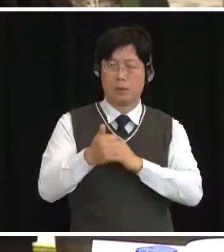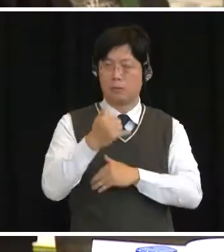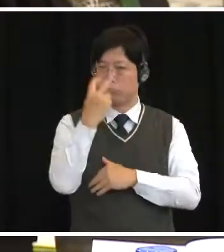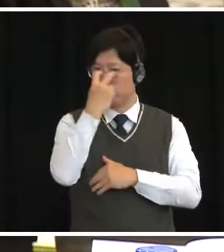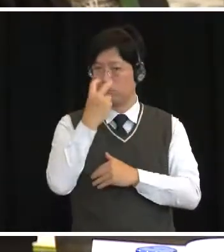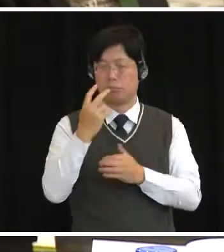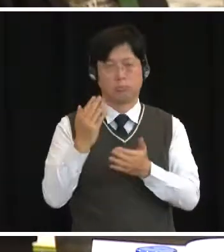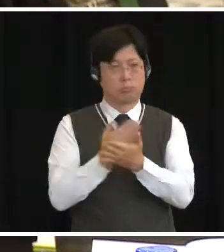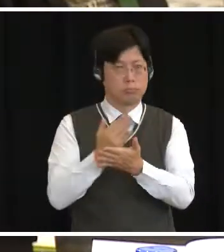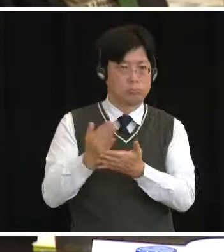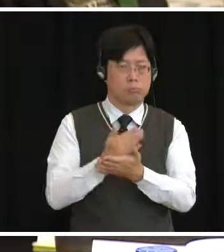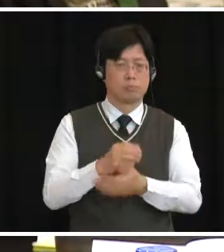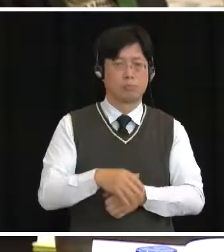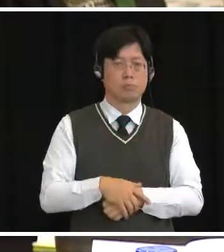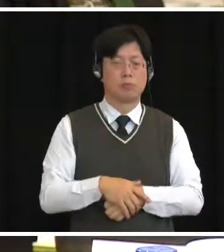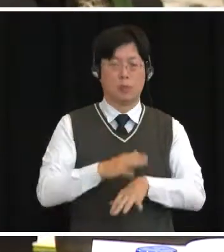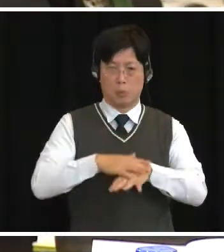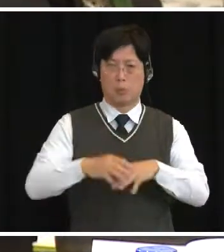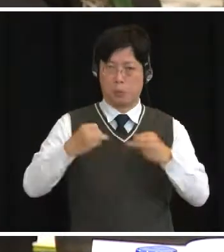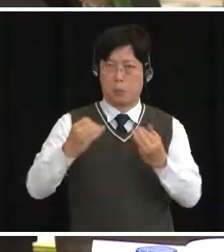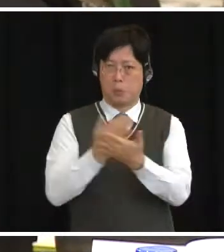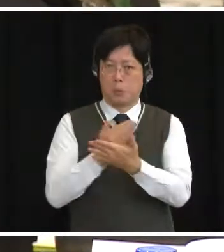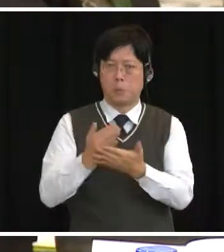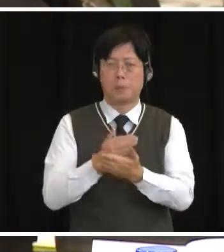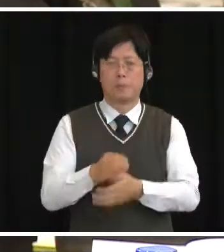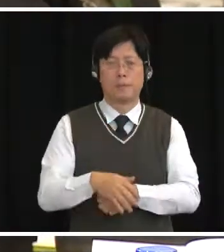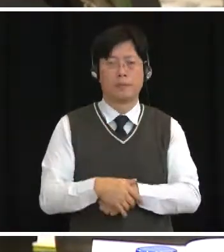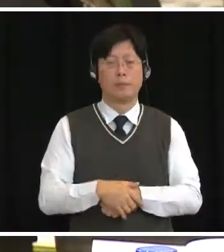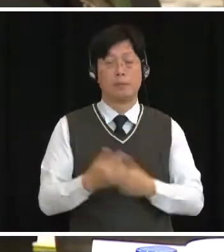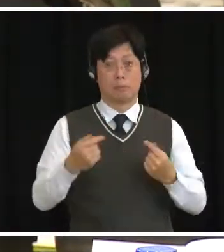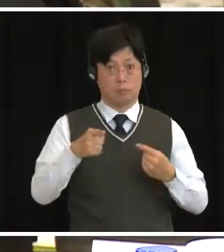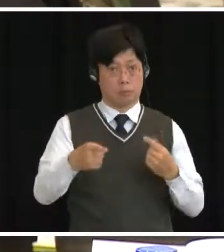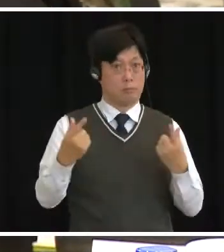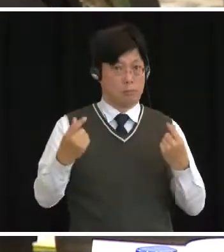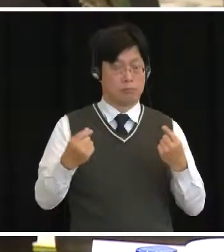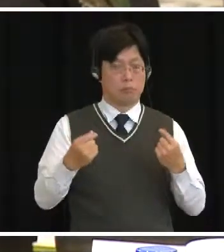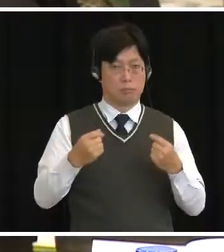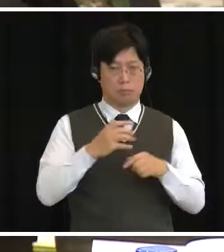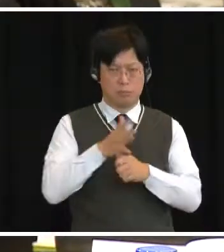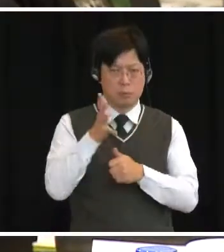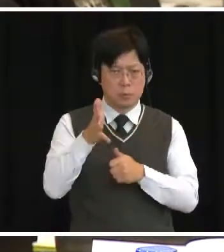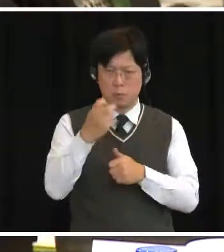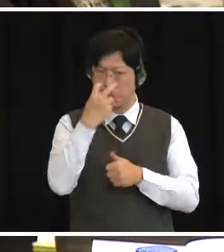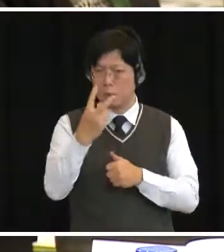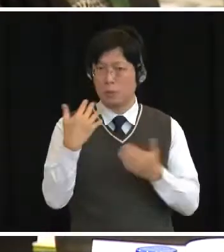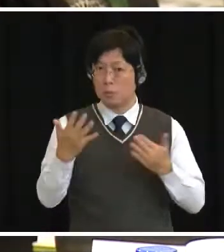years, the central government will evaluate the local government